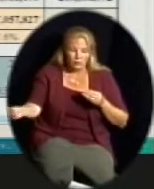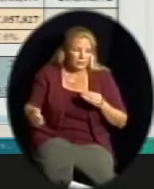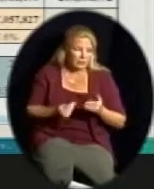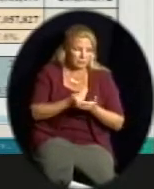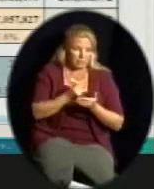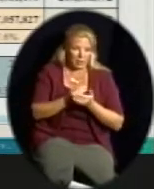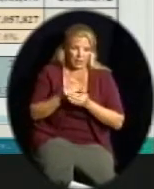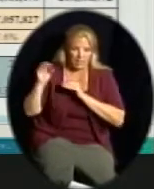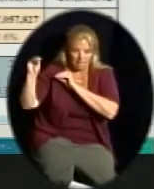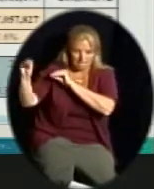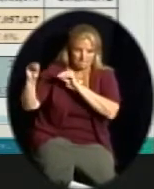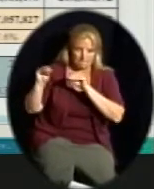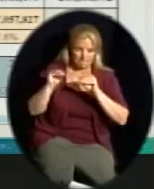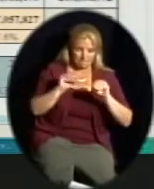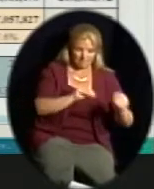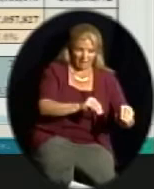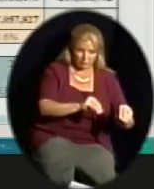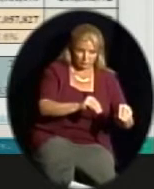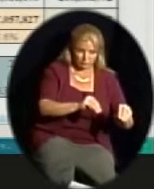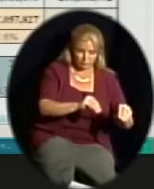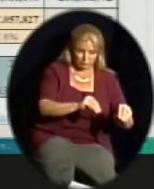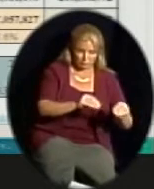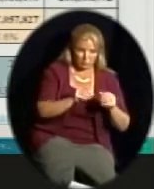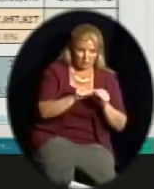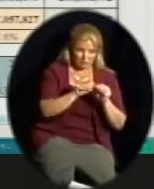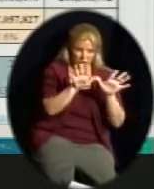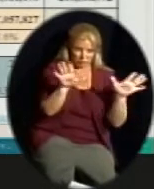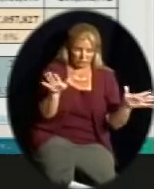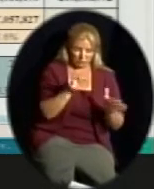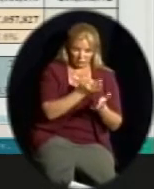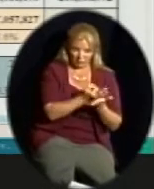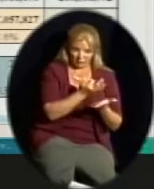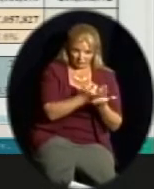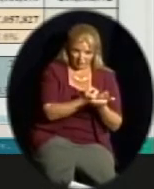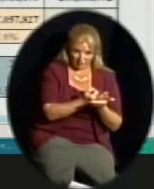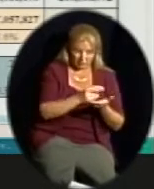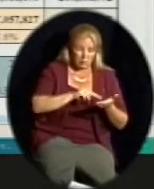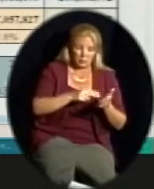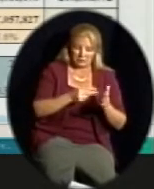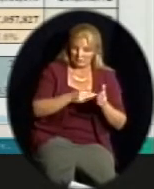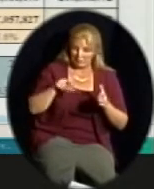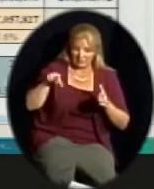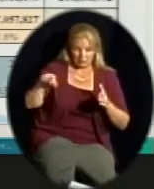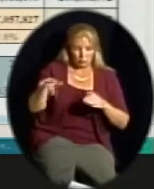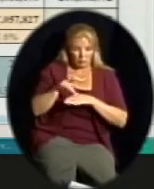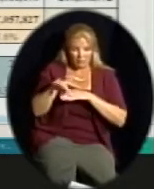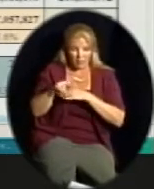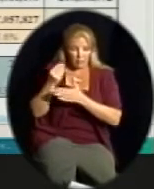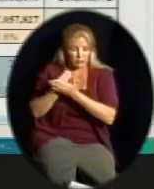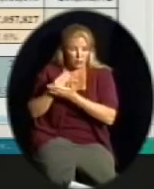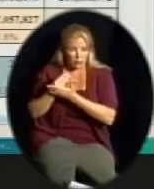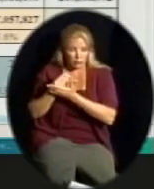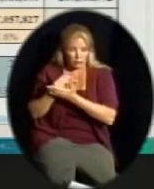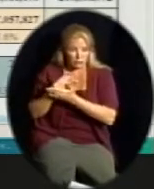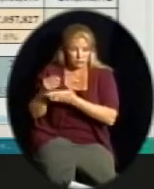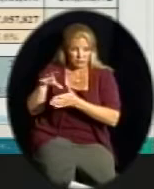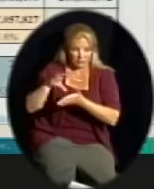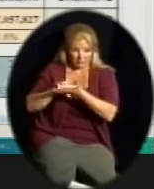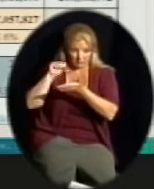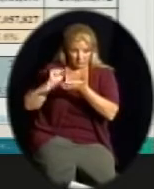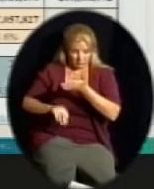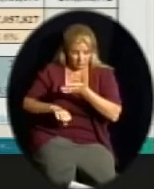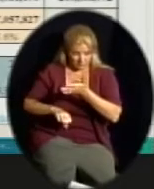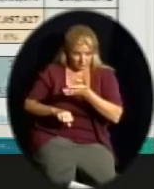fund, which in essence subtracts from those available dollars, and also taking out of our